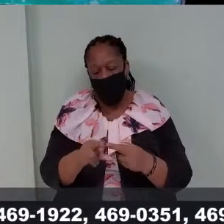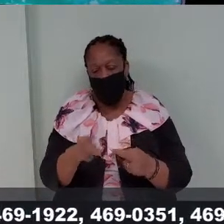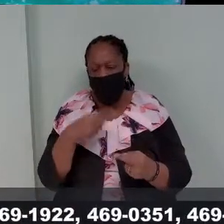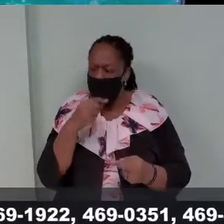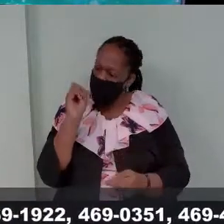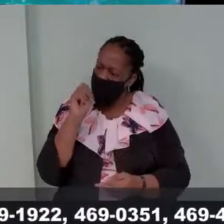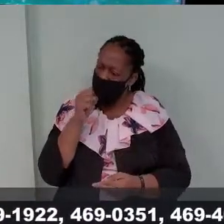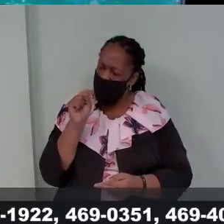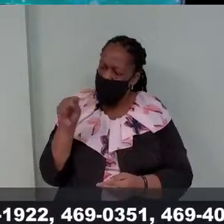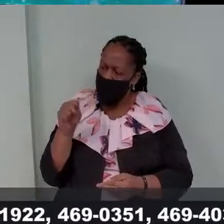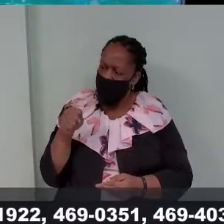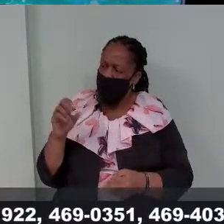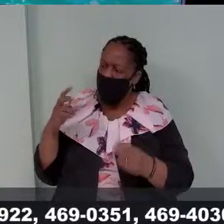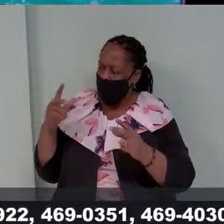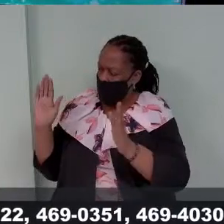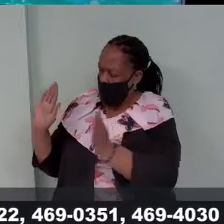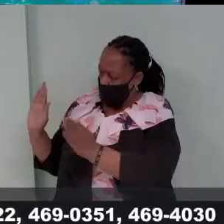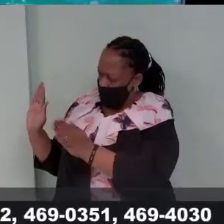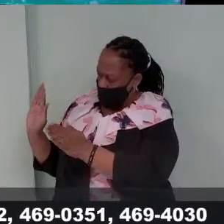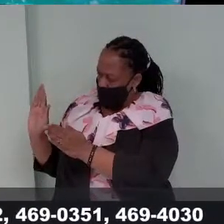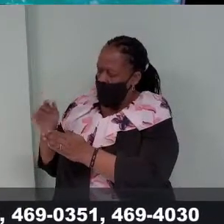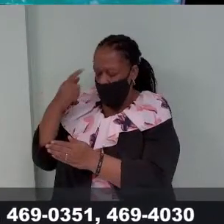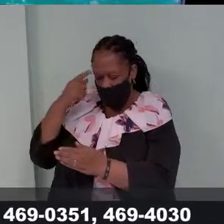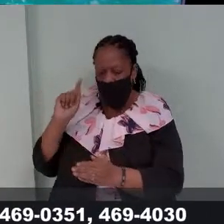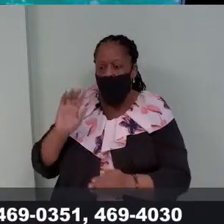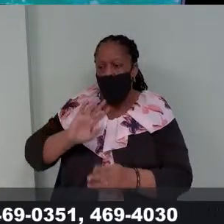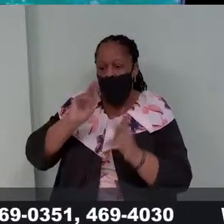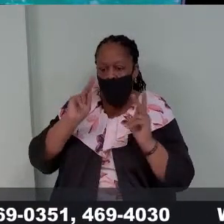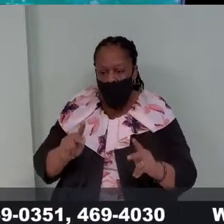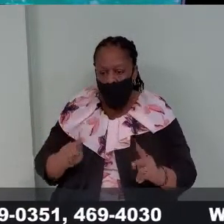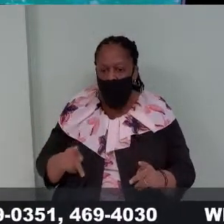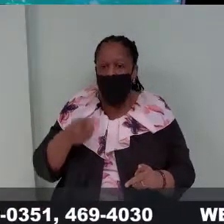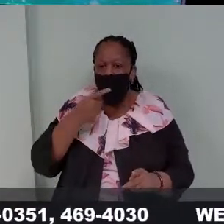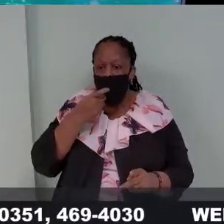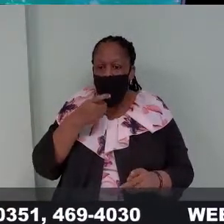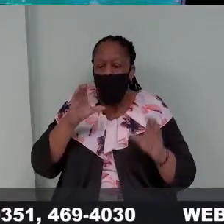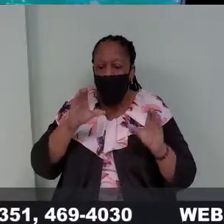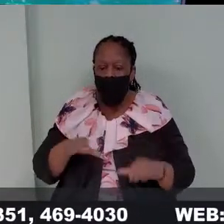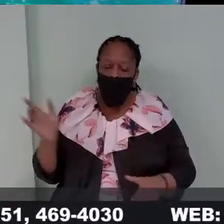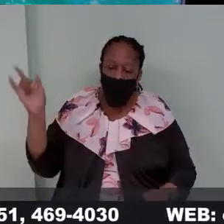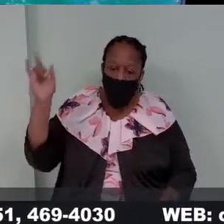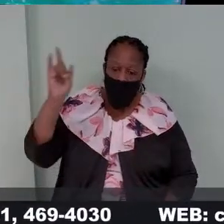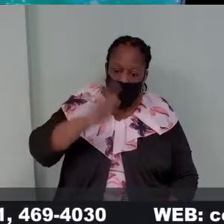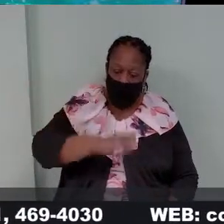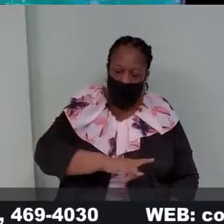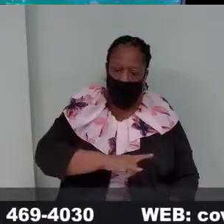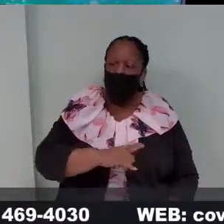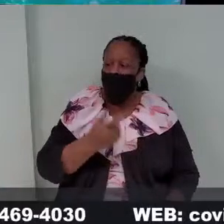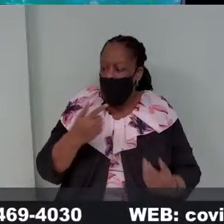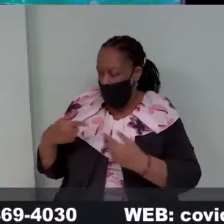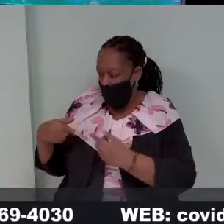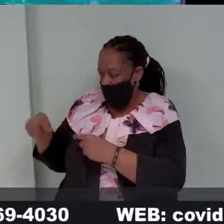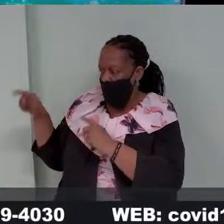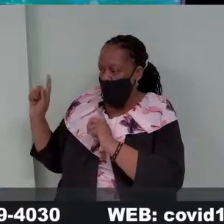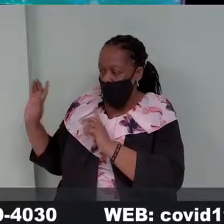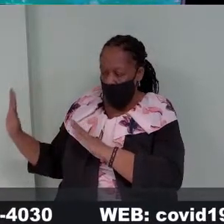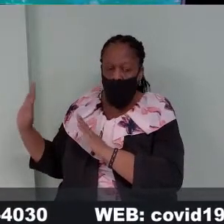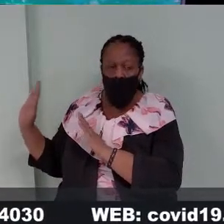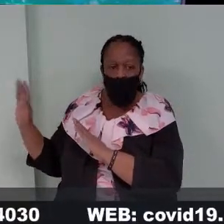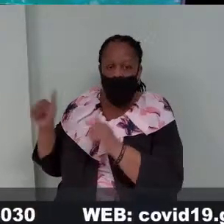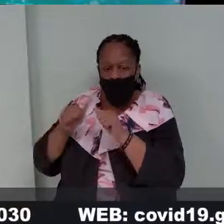in other areas for persons to provide us with more space. We could never have enough space, Mr.